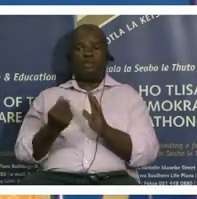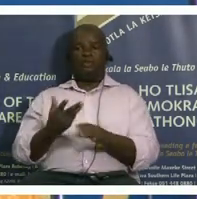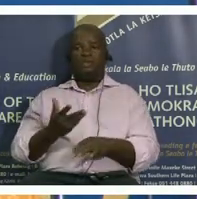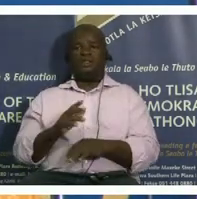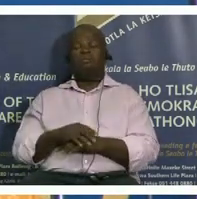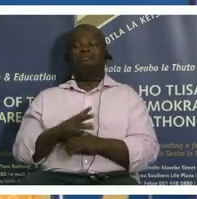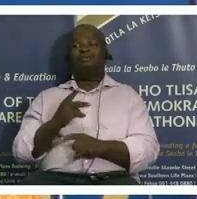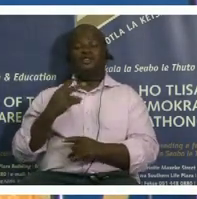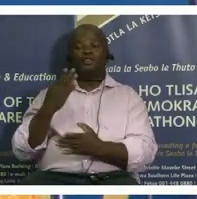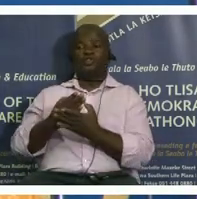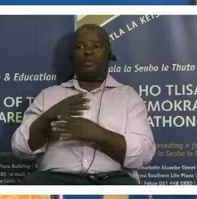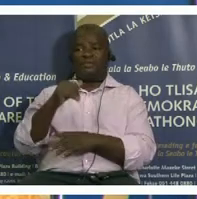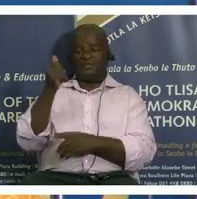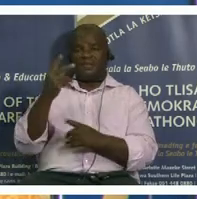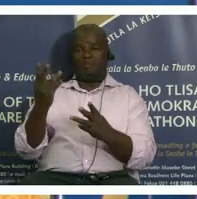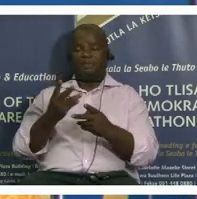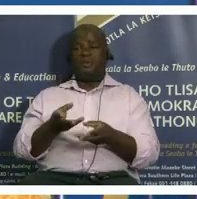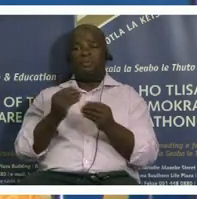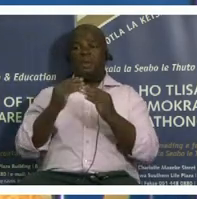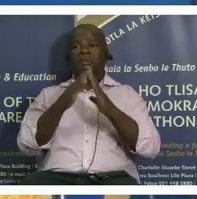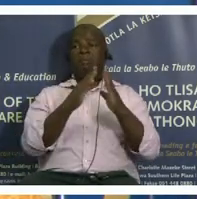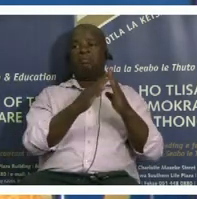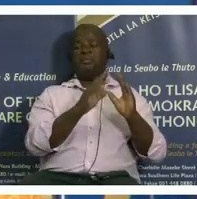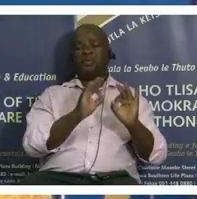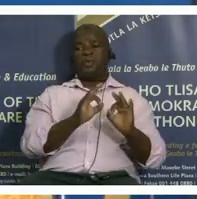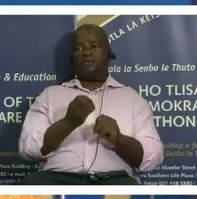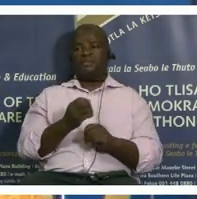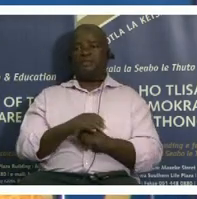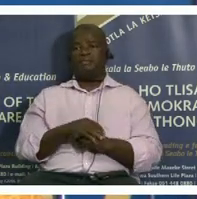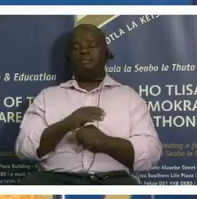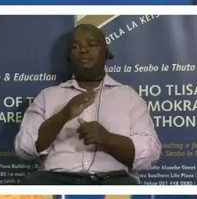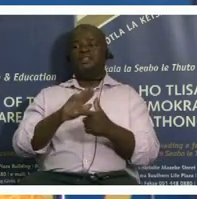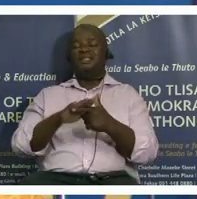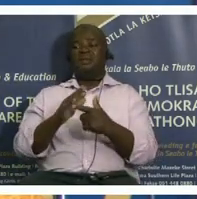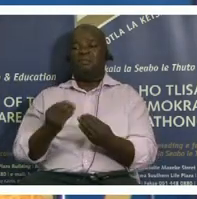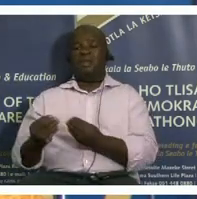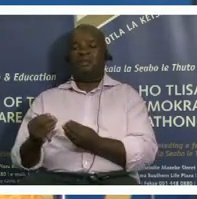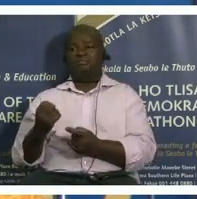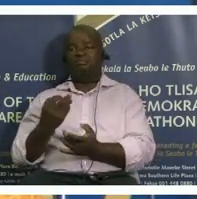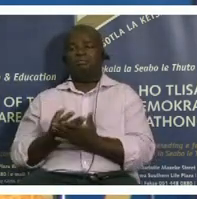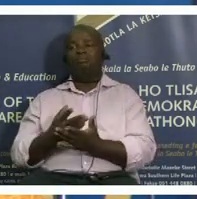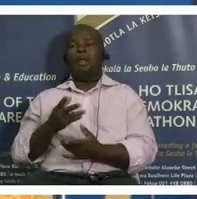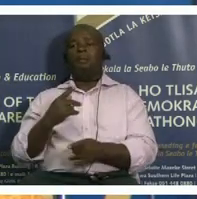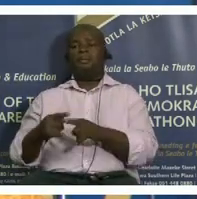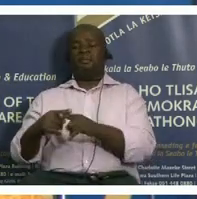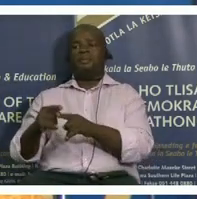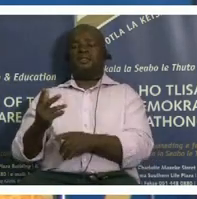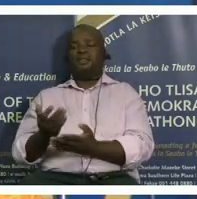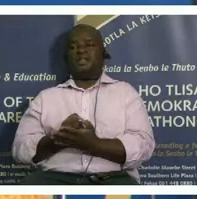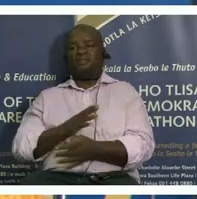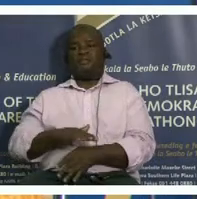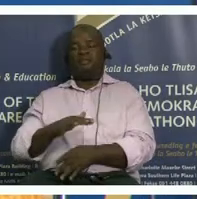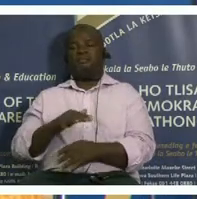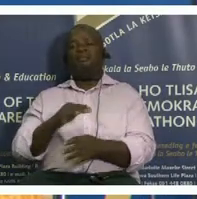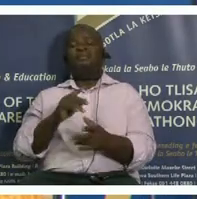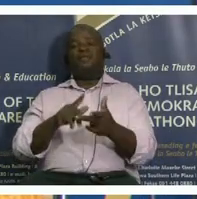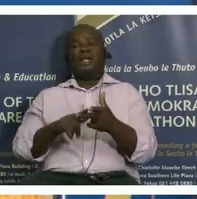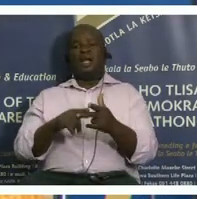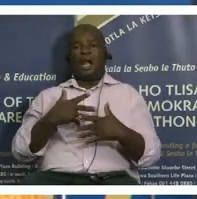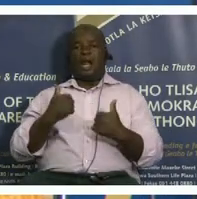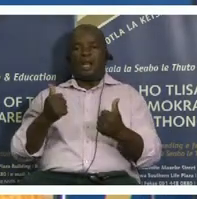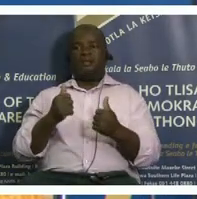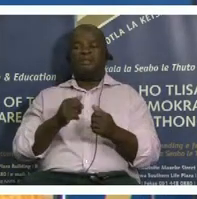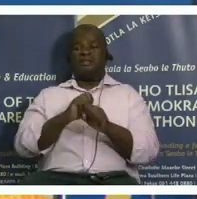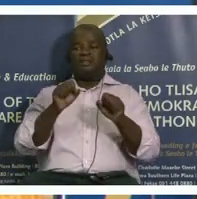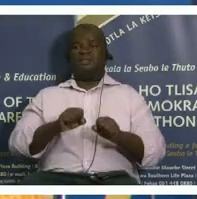quality houses, their children play and learn in safe environments, Our healthcare provides quality